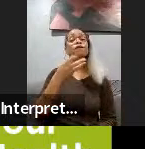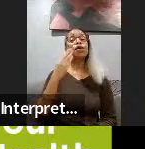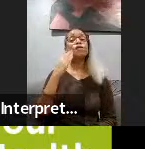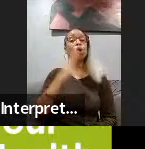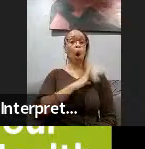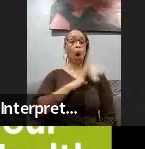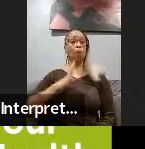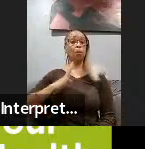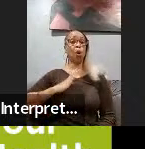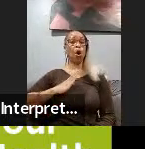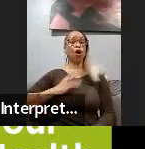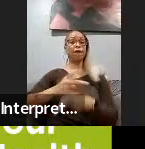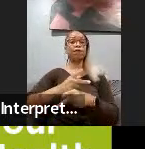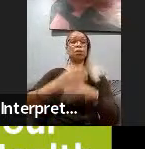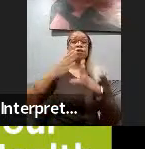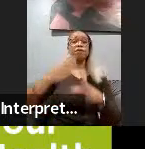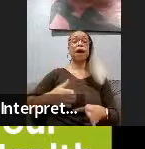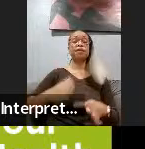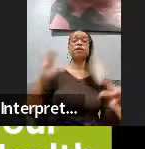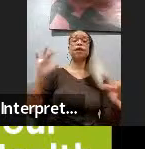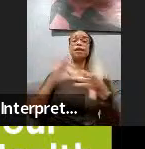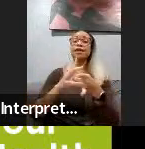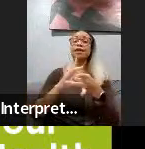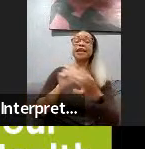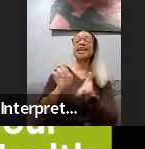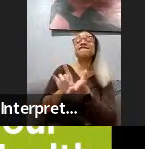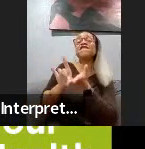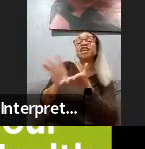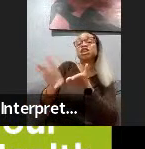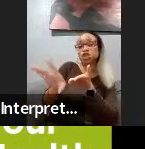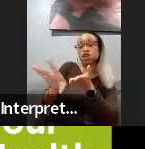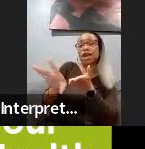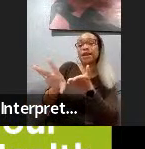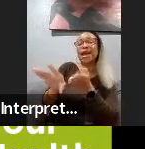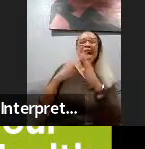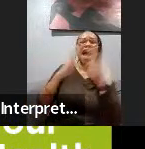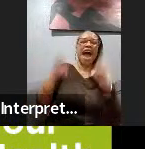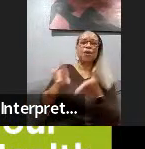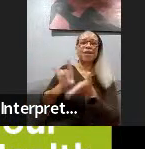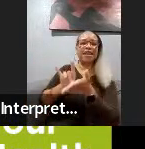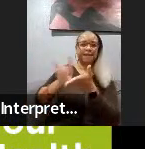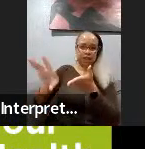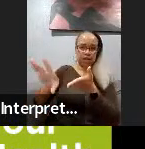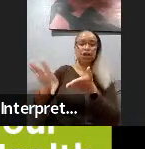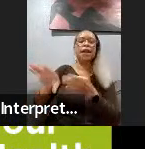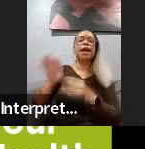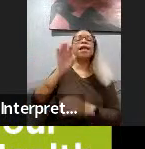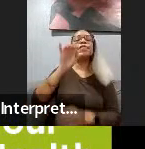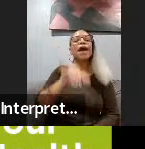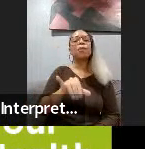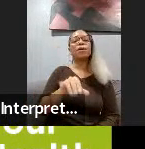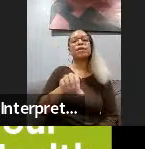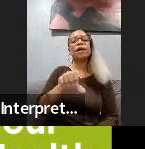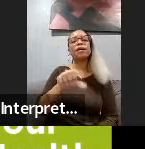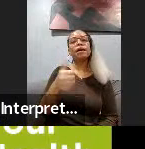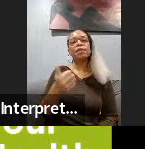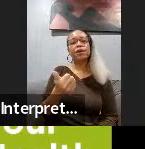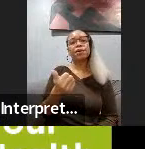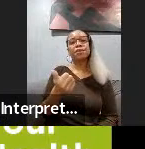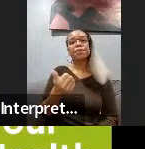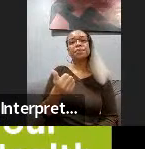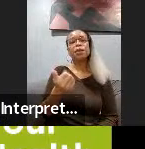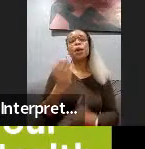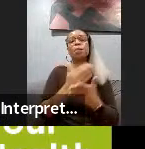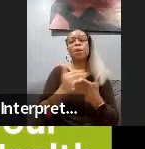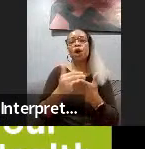Supervisors linked the county eviction moratorium to that declaration, but that was a separate action by the board. It's not a normal part